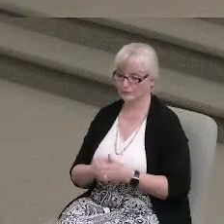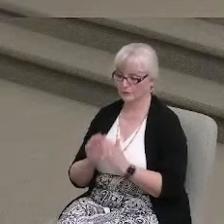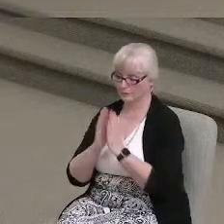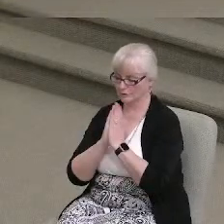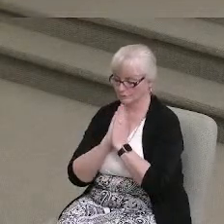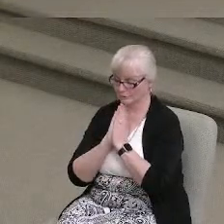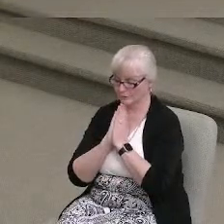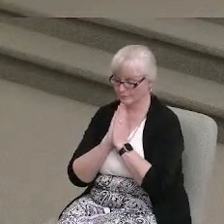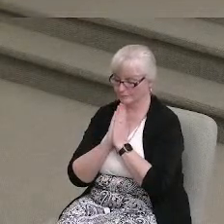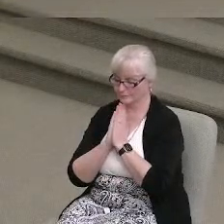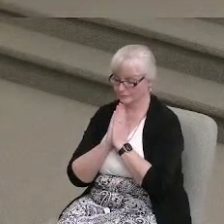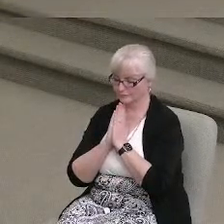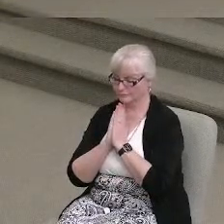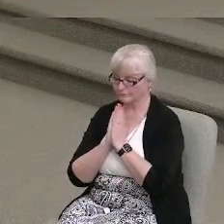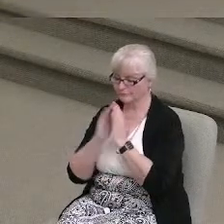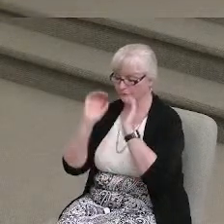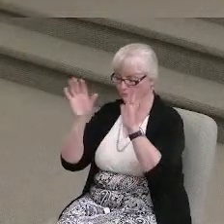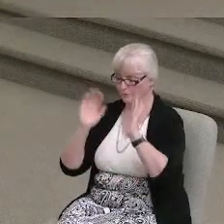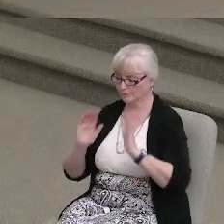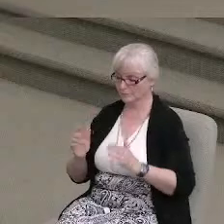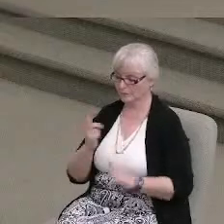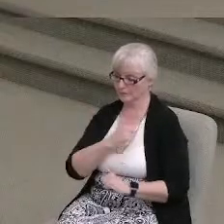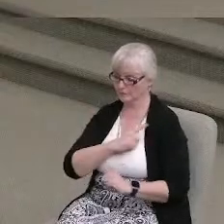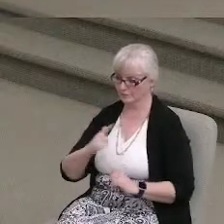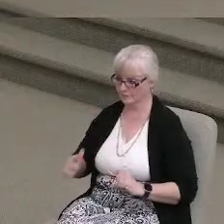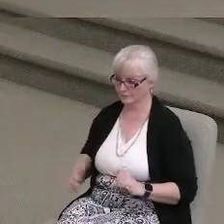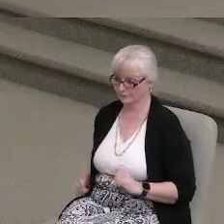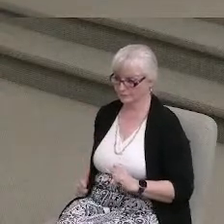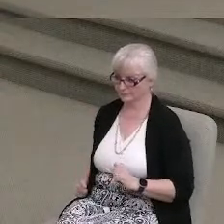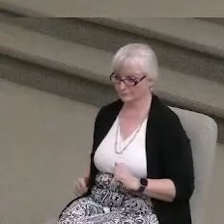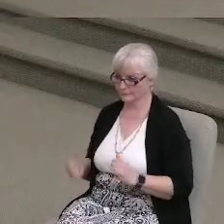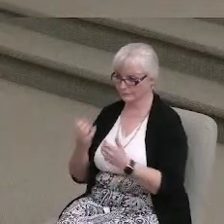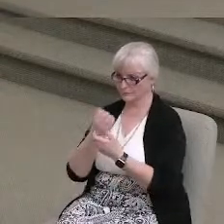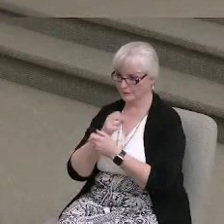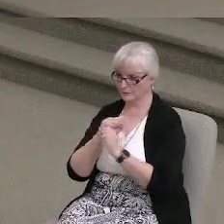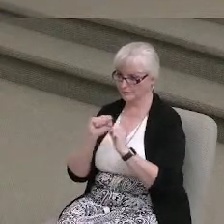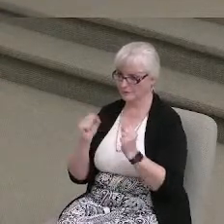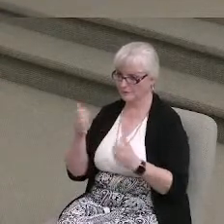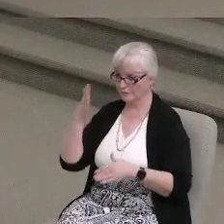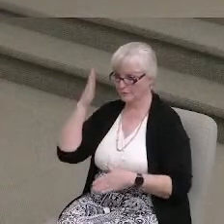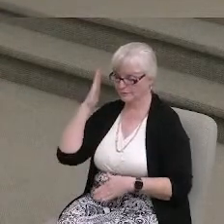O mighty Lord, O sovereign God,